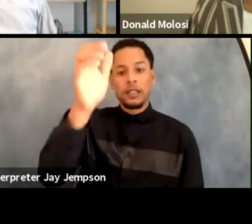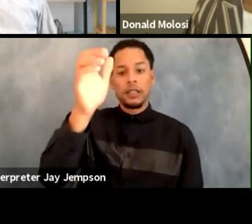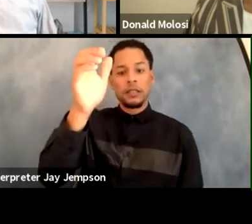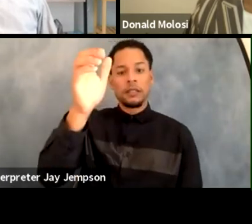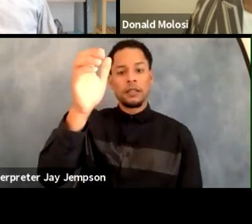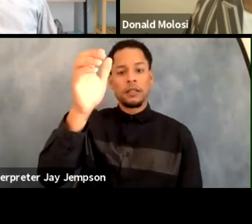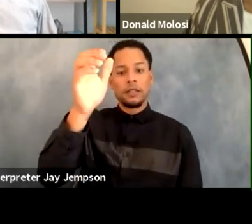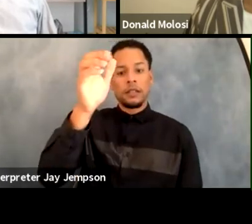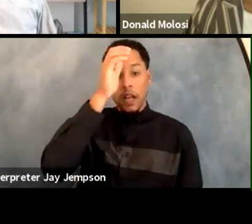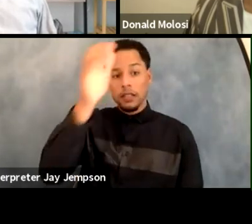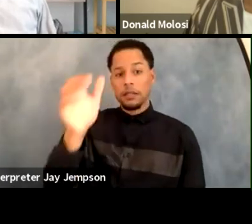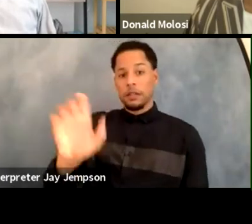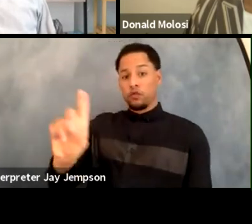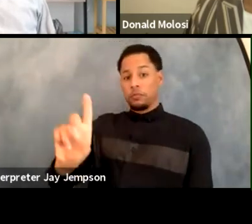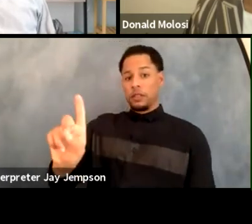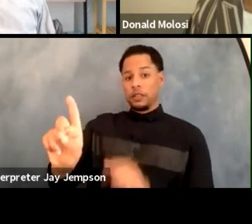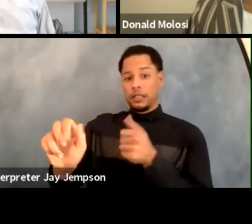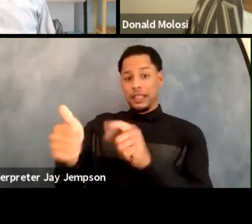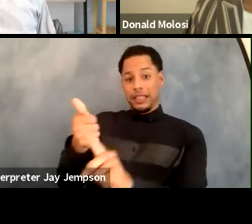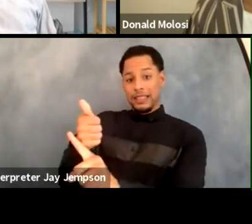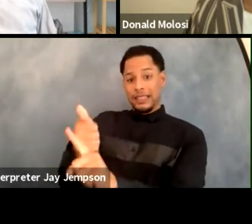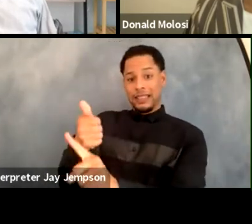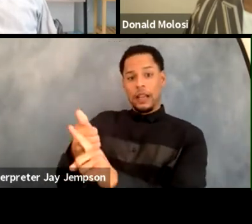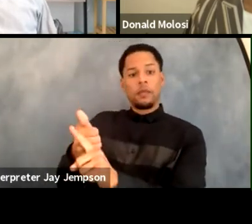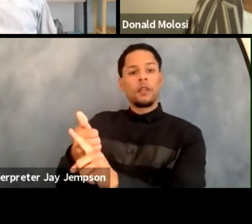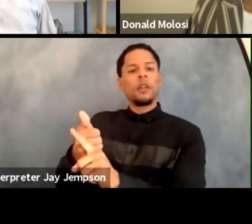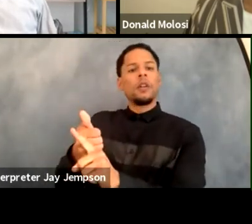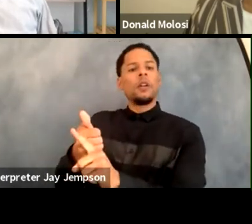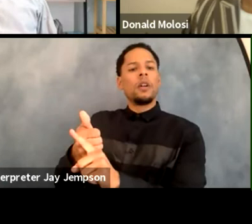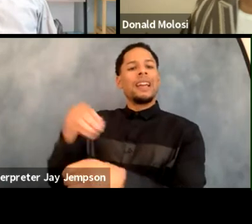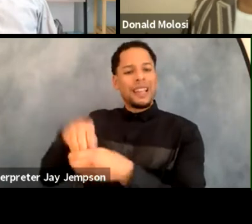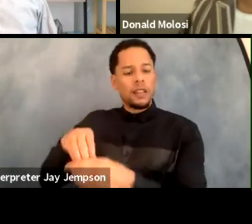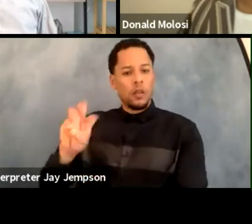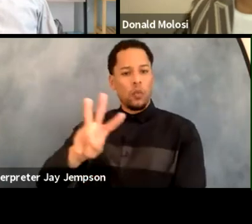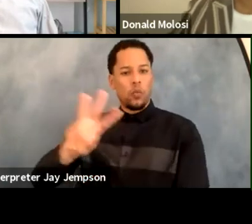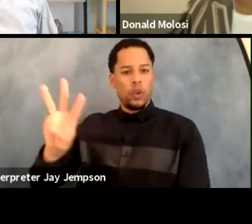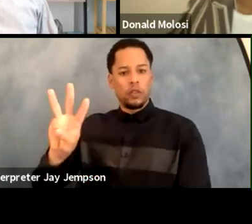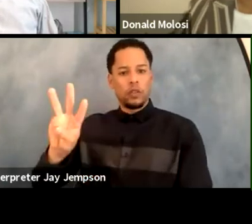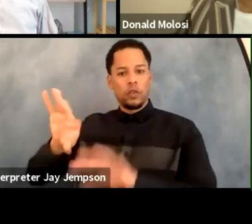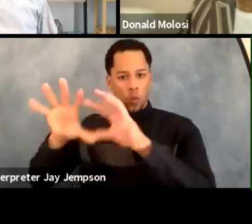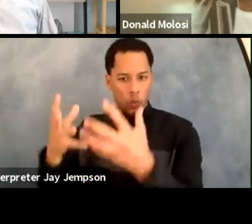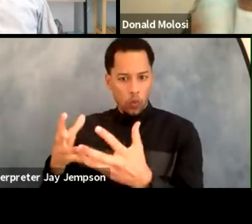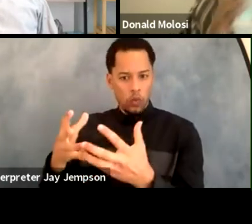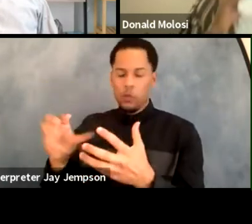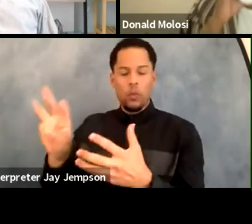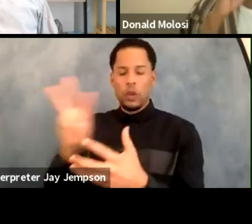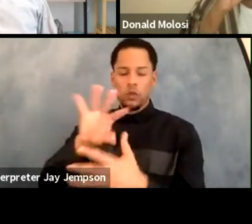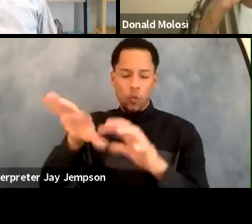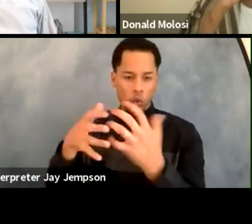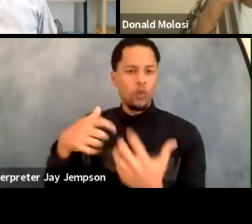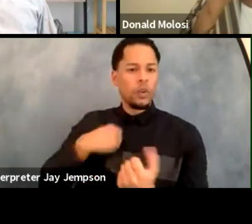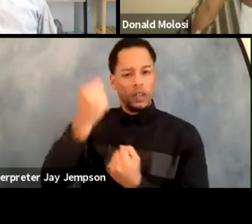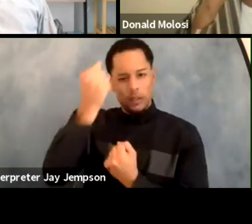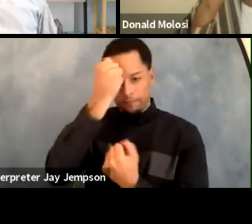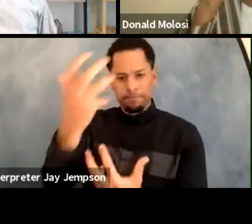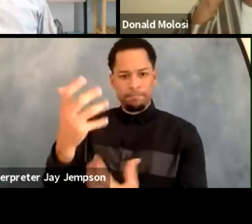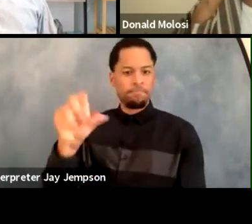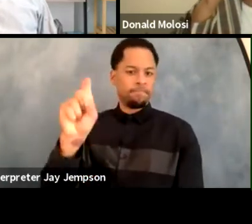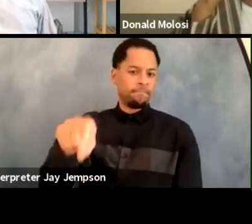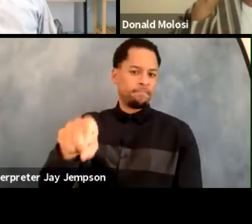of dramaturgy in Western world, because I can't imagine, you know, someone that is learning